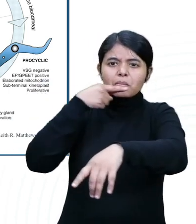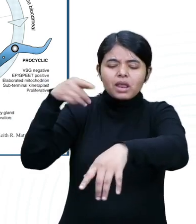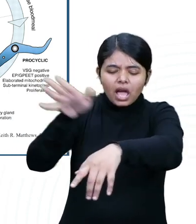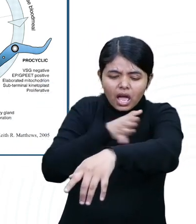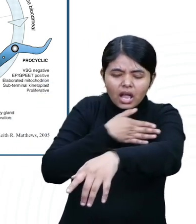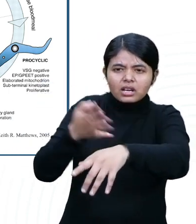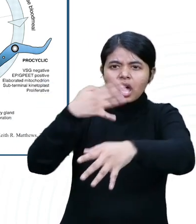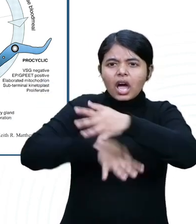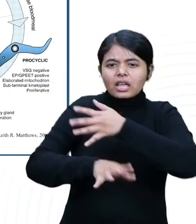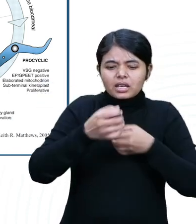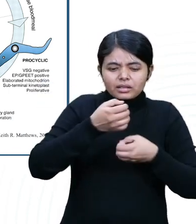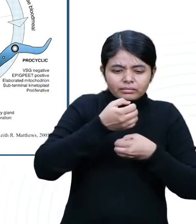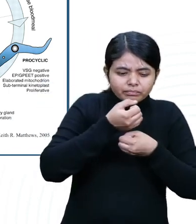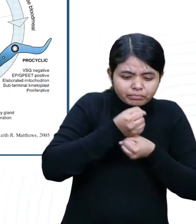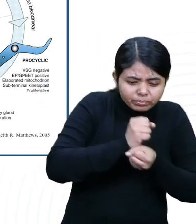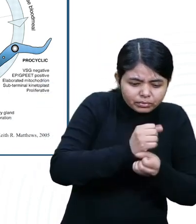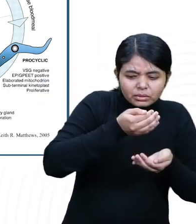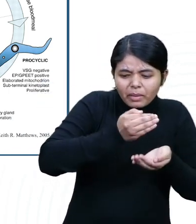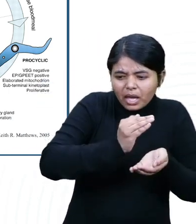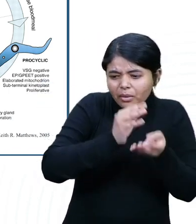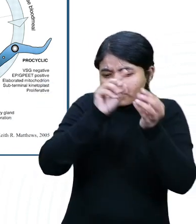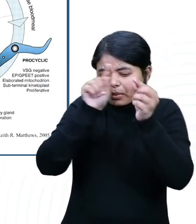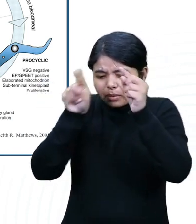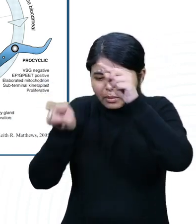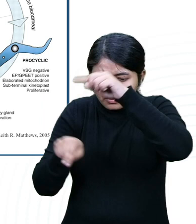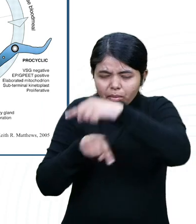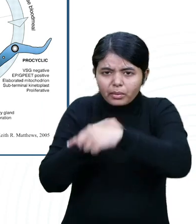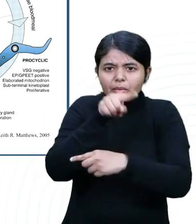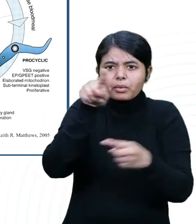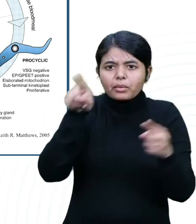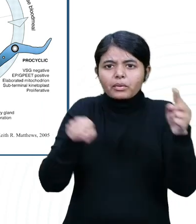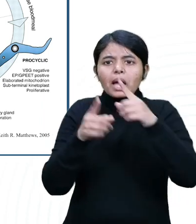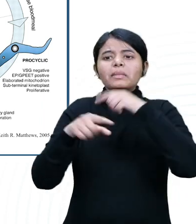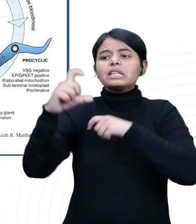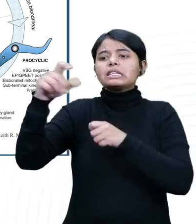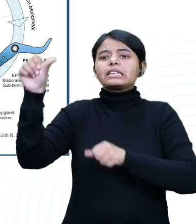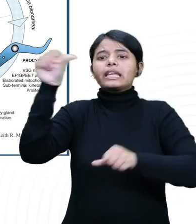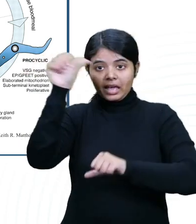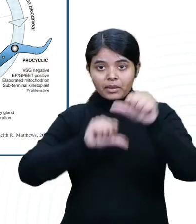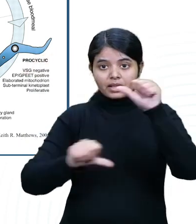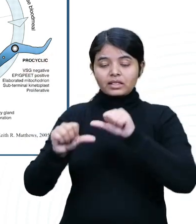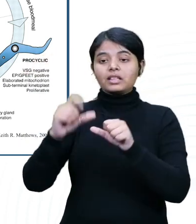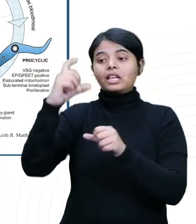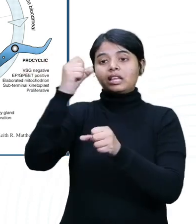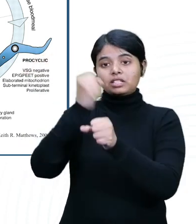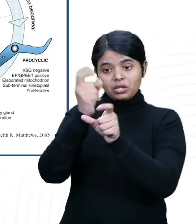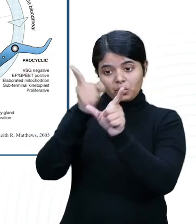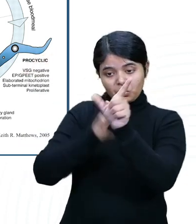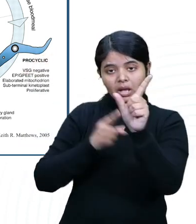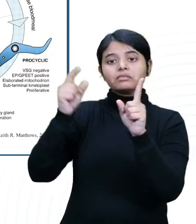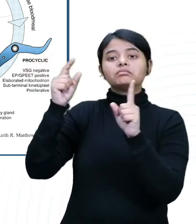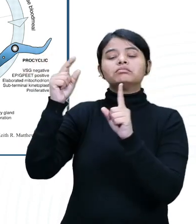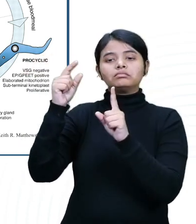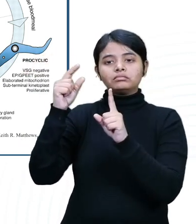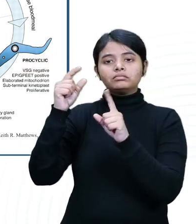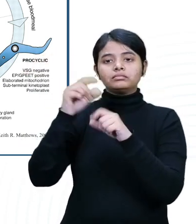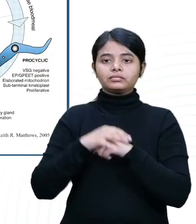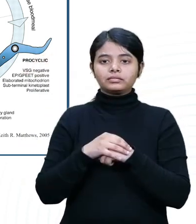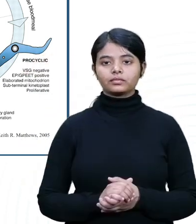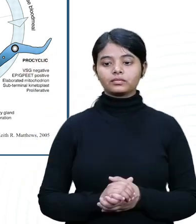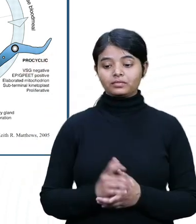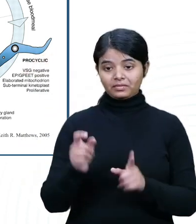And the bloodstream form parasites, they exhibit a stage-specific proteome and glycome, which I would be discussing in my next few